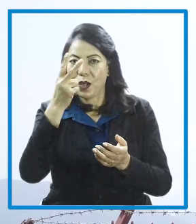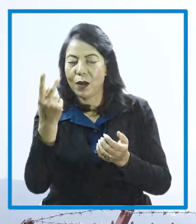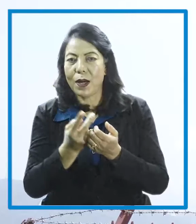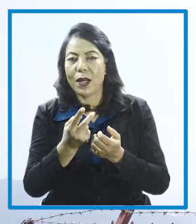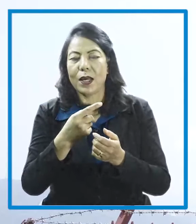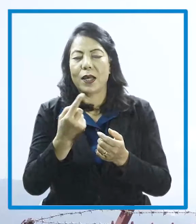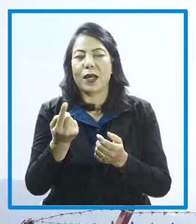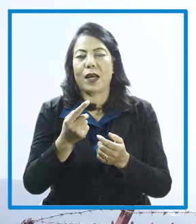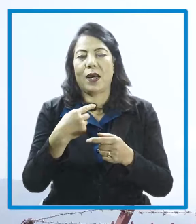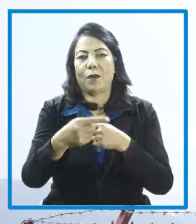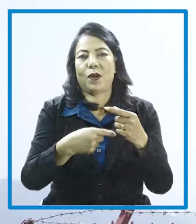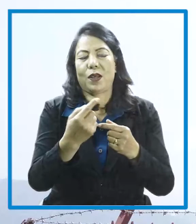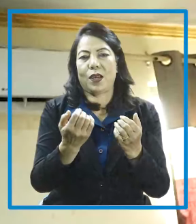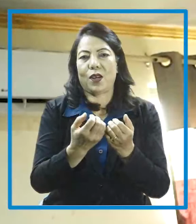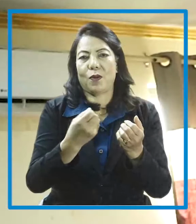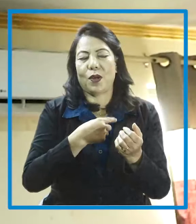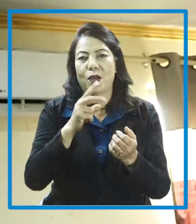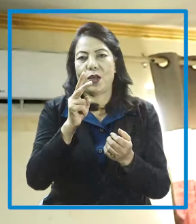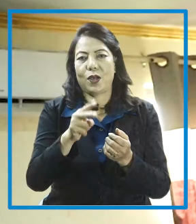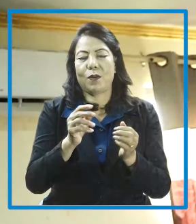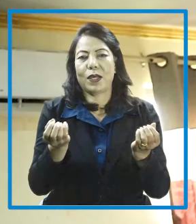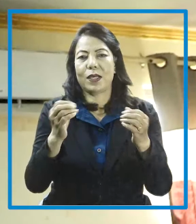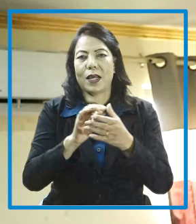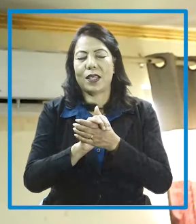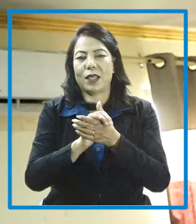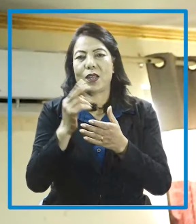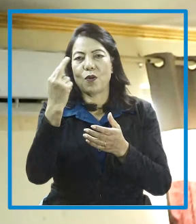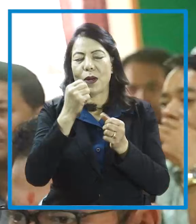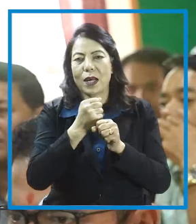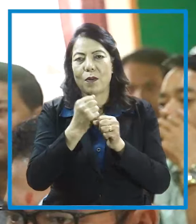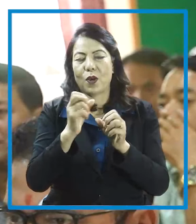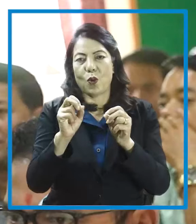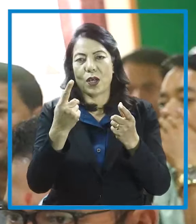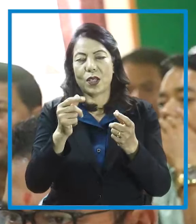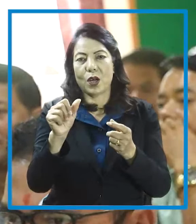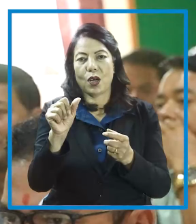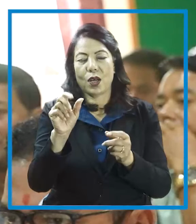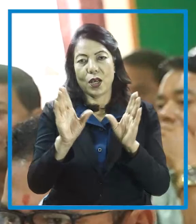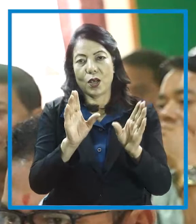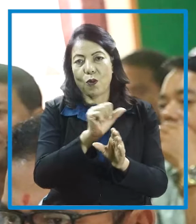haru thap bhayo athwa program testo project thap bhayo bhane ami waharusanga saajdari ko rupma kaam